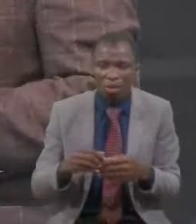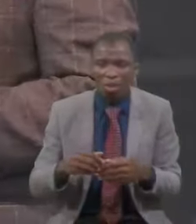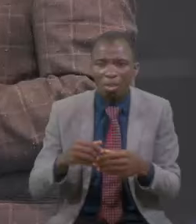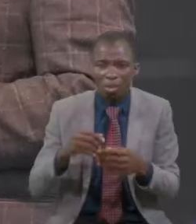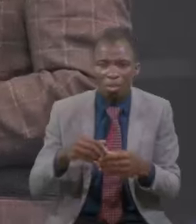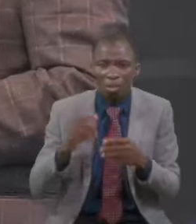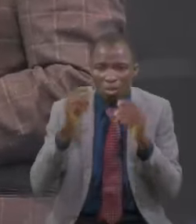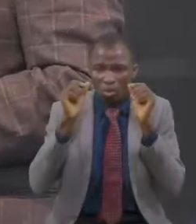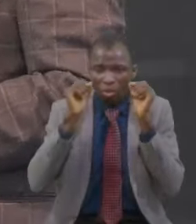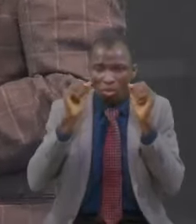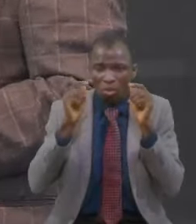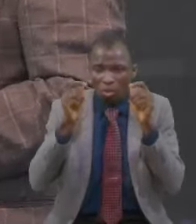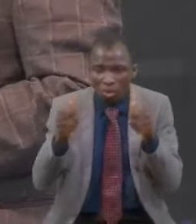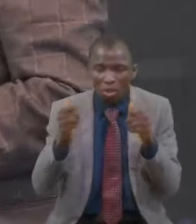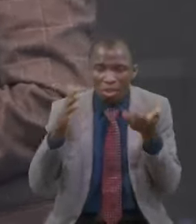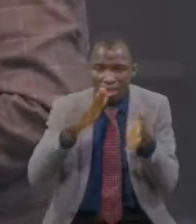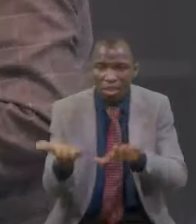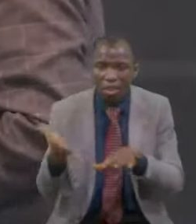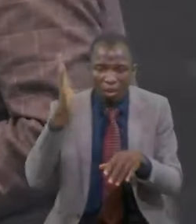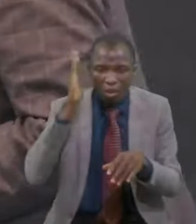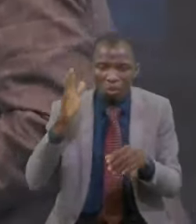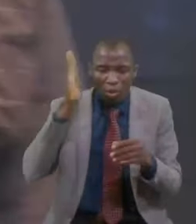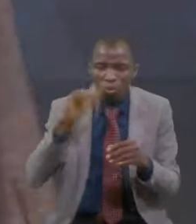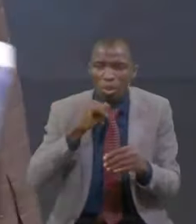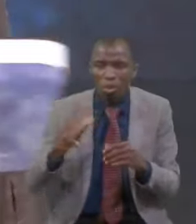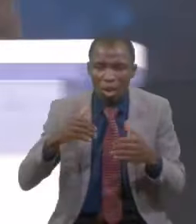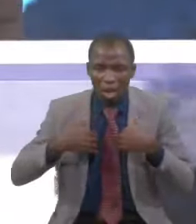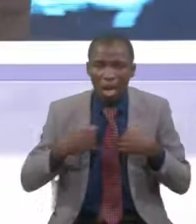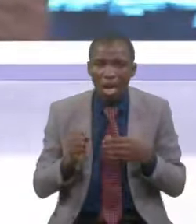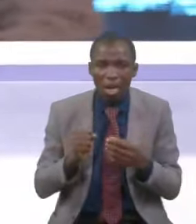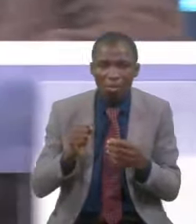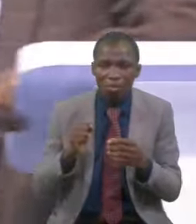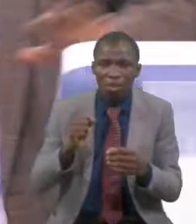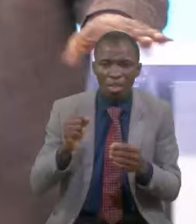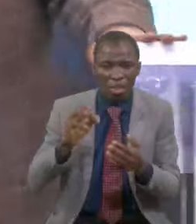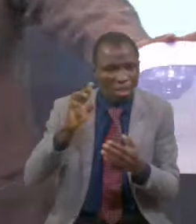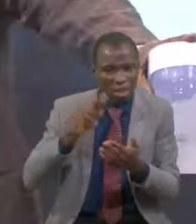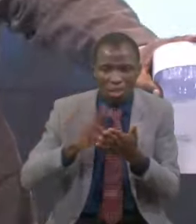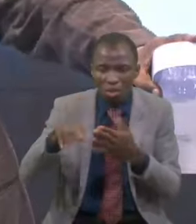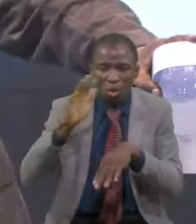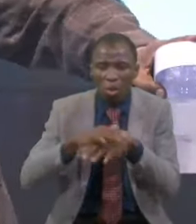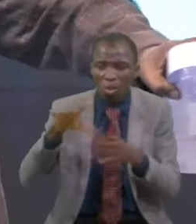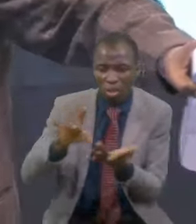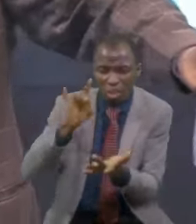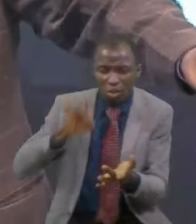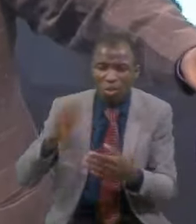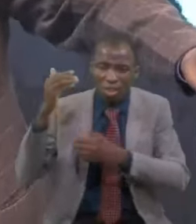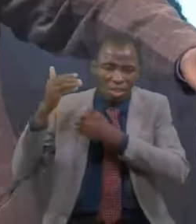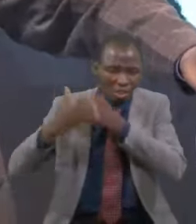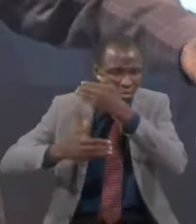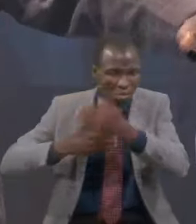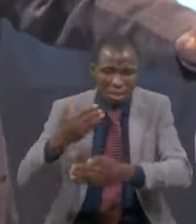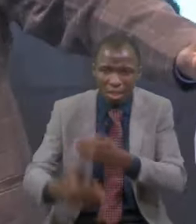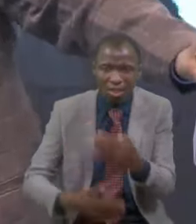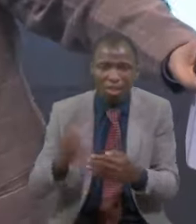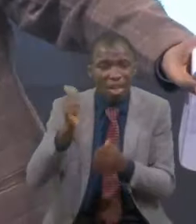the chosen generation. Any attack, any kind of affliction